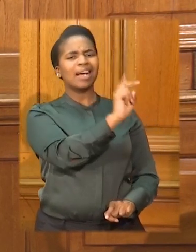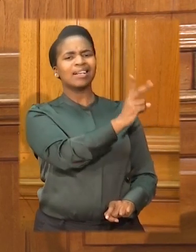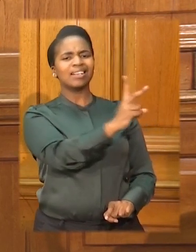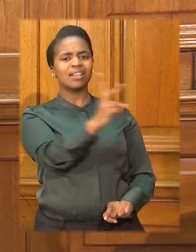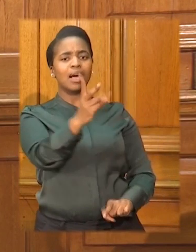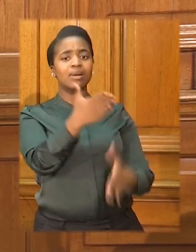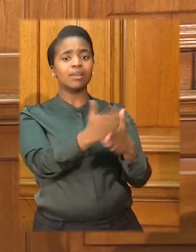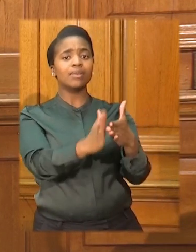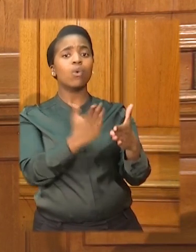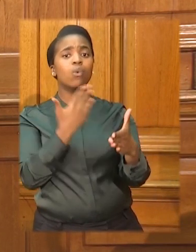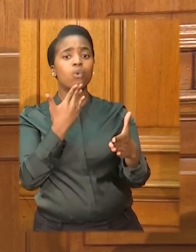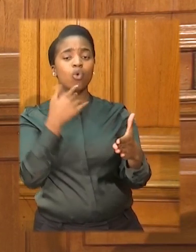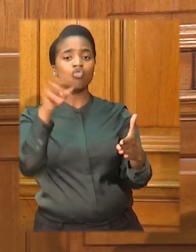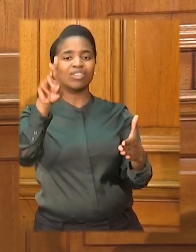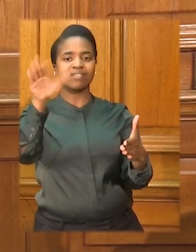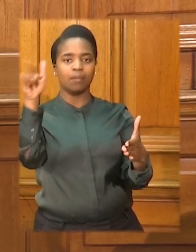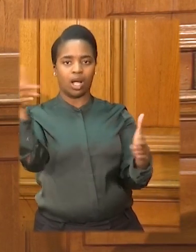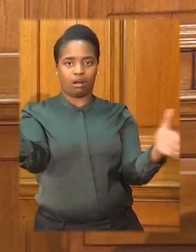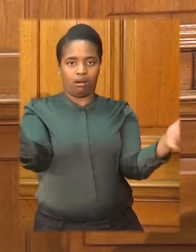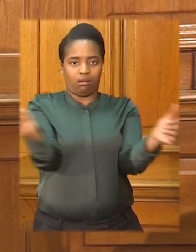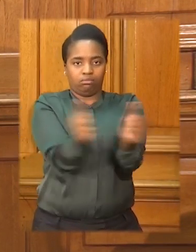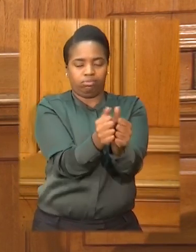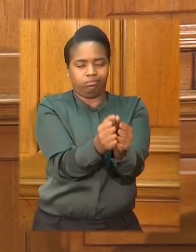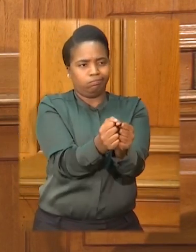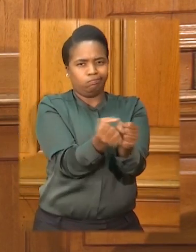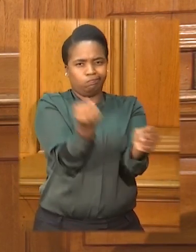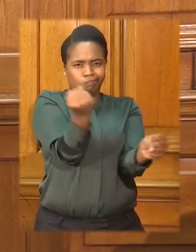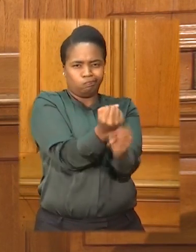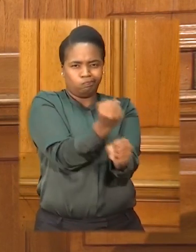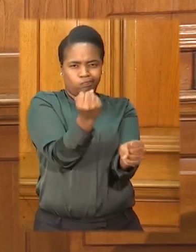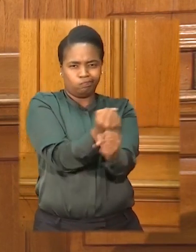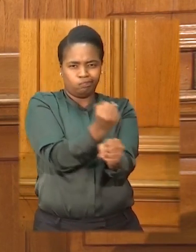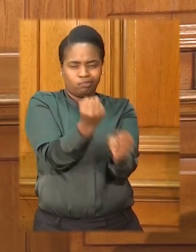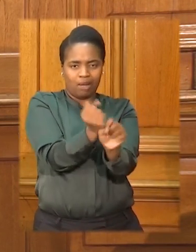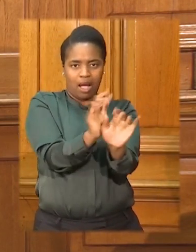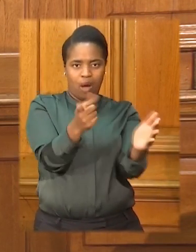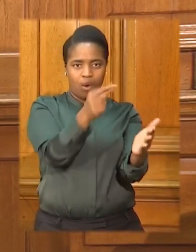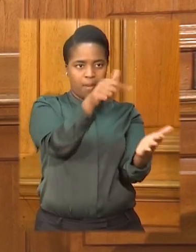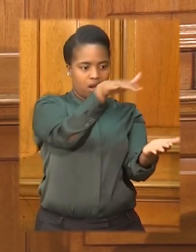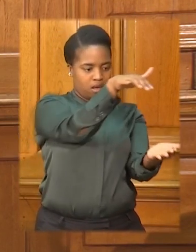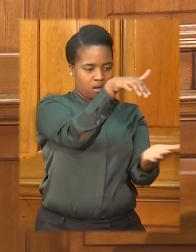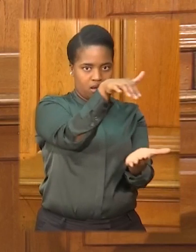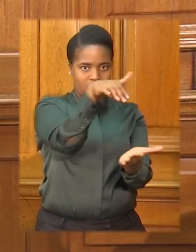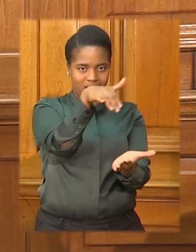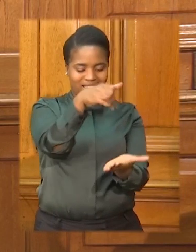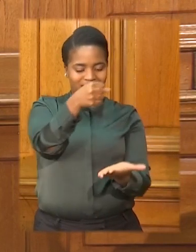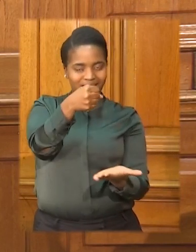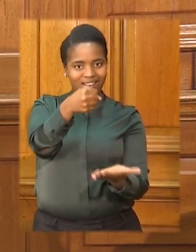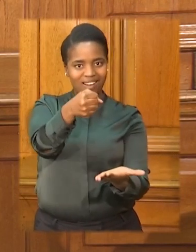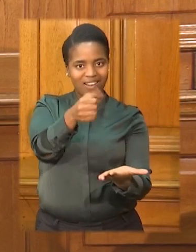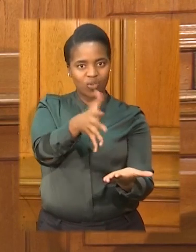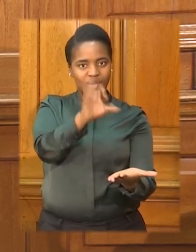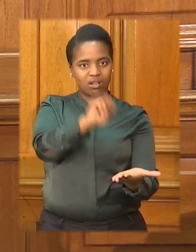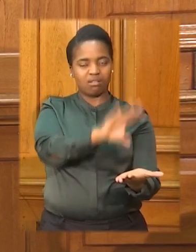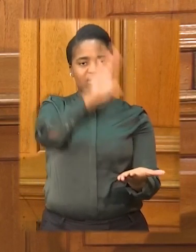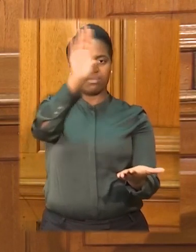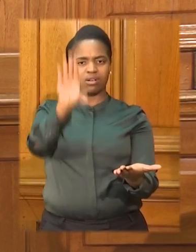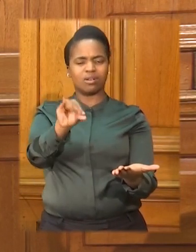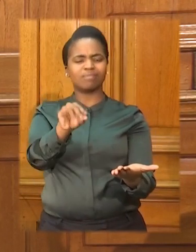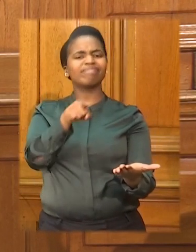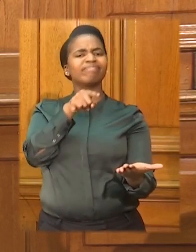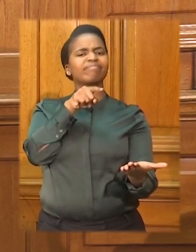funding transactions. Some of these institutions have created financing